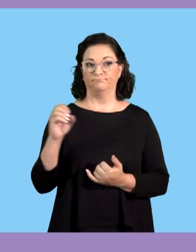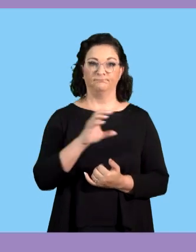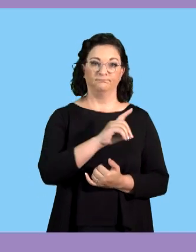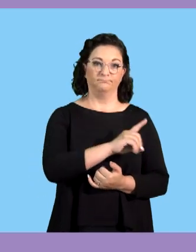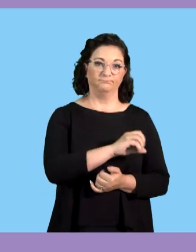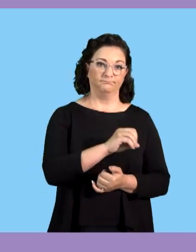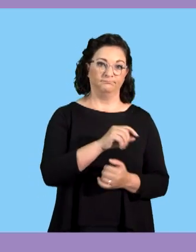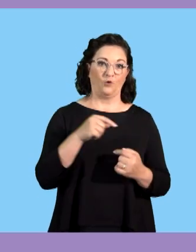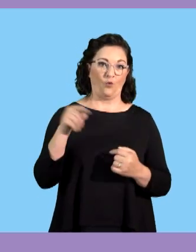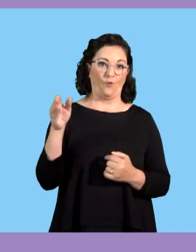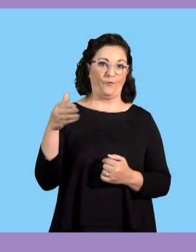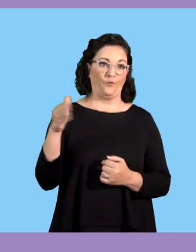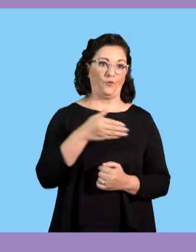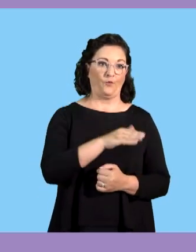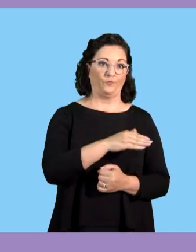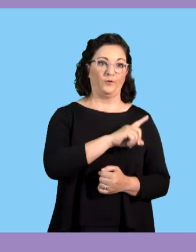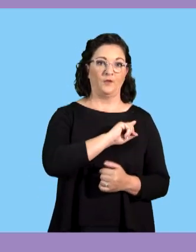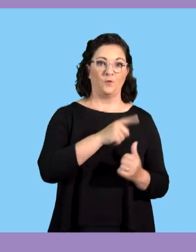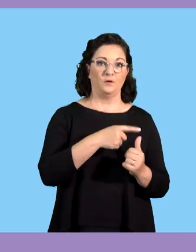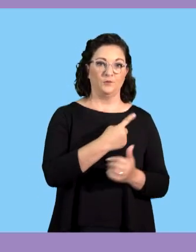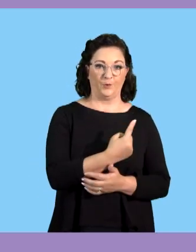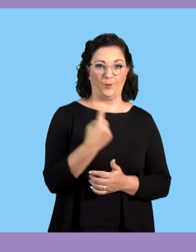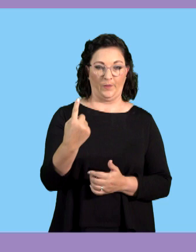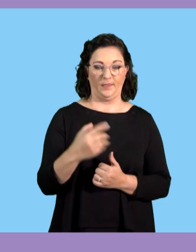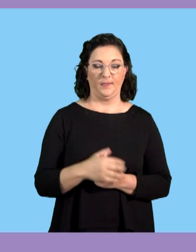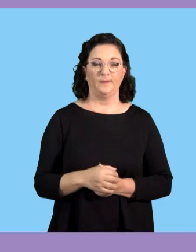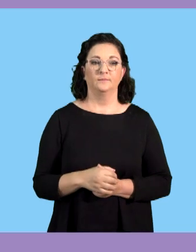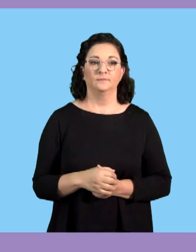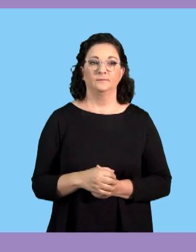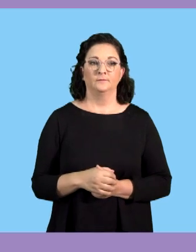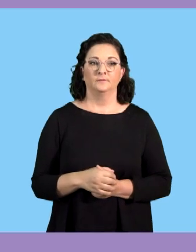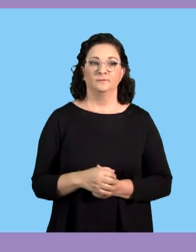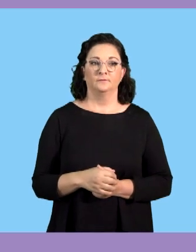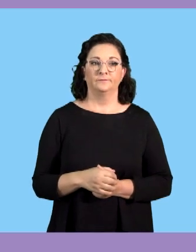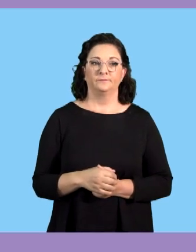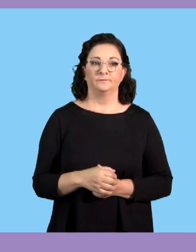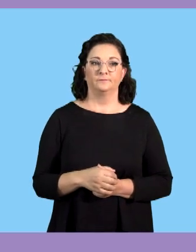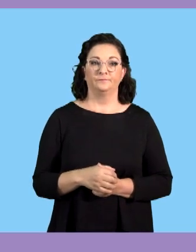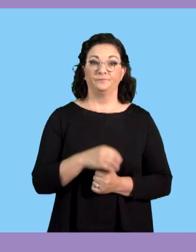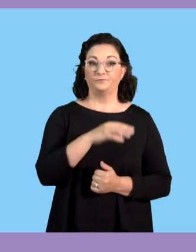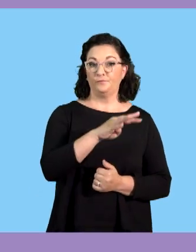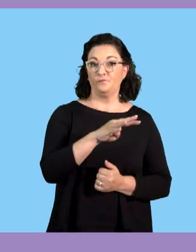to divide because they give a 1. Then we then say this is actually